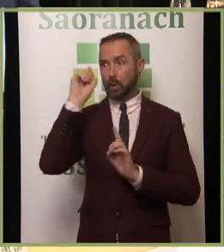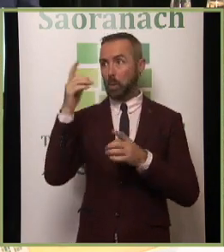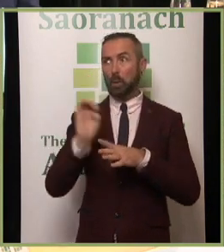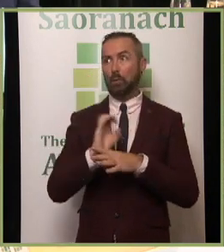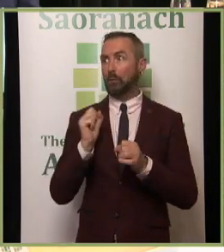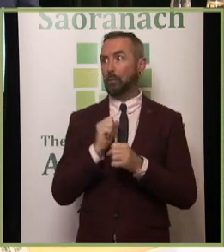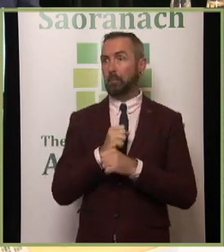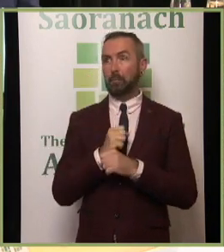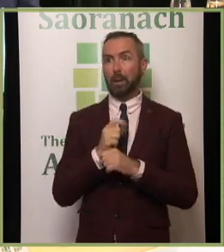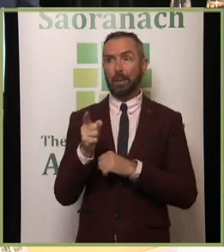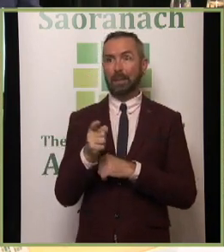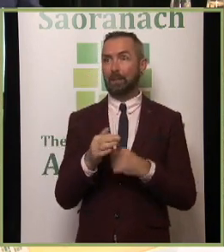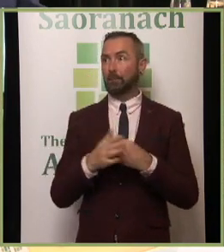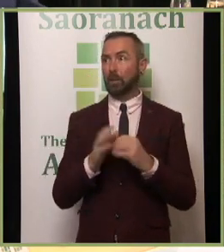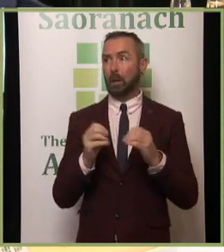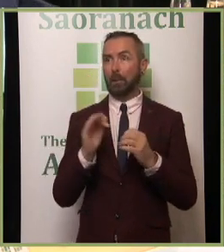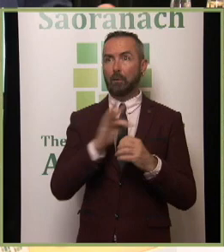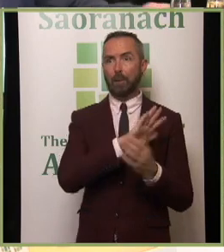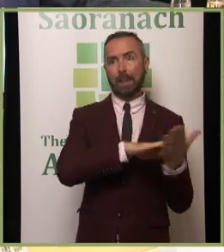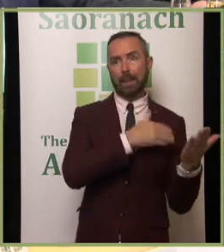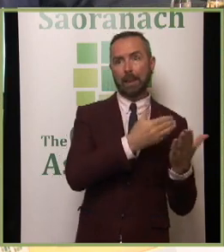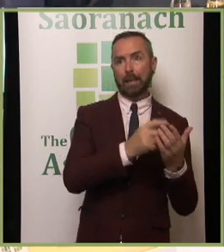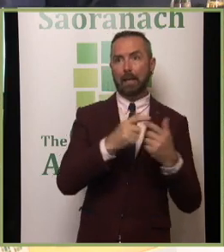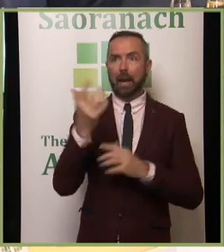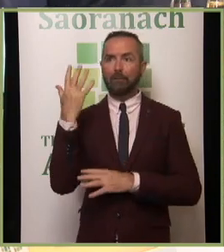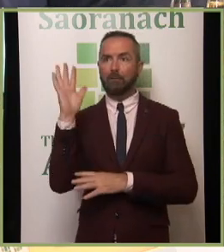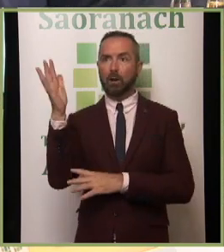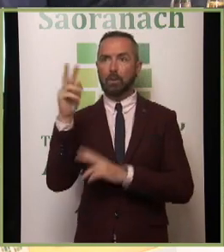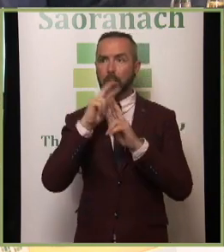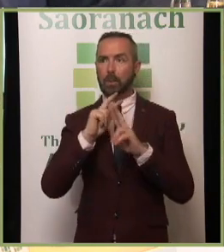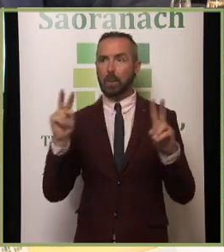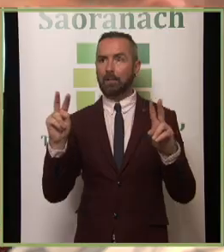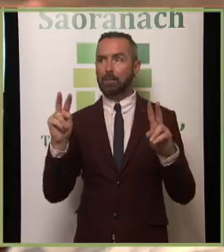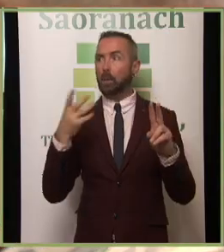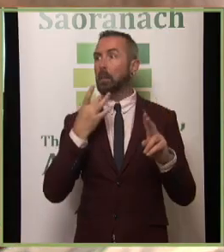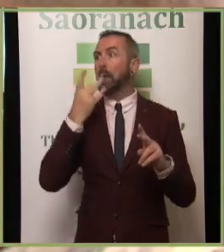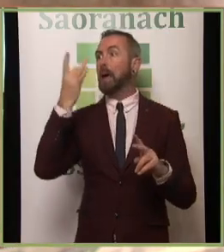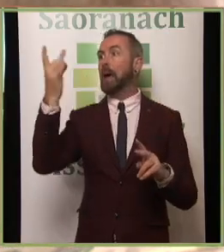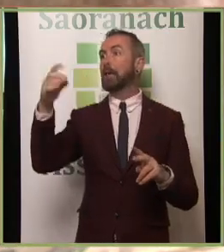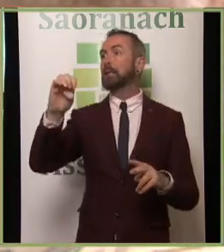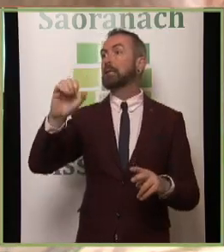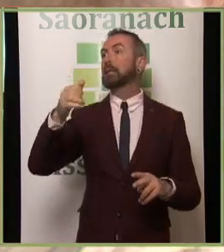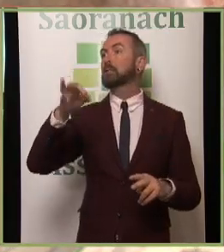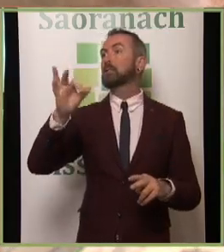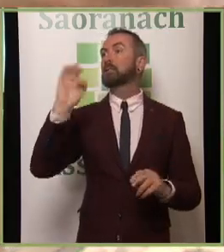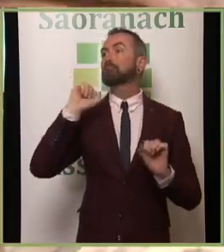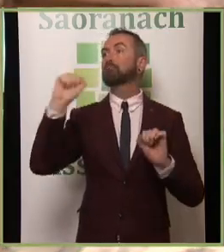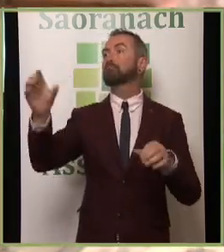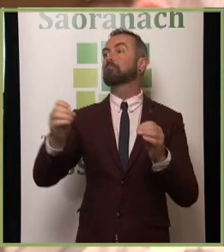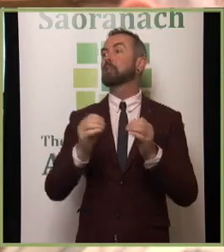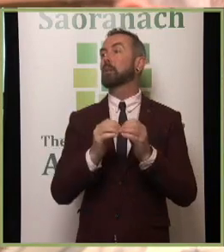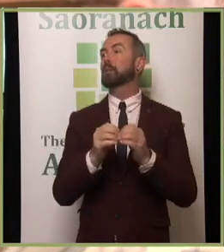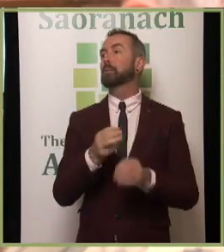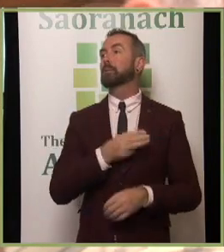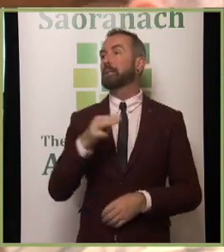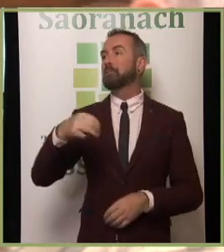on this from the legal and from the forestry perspective, so I'm going to look to the back of the room for a comment. Thank you